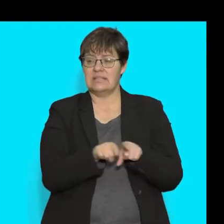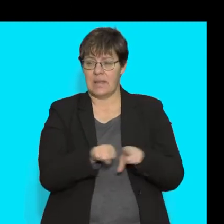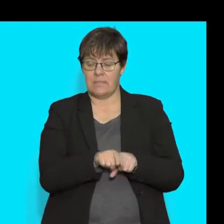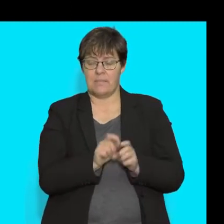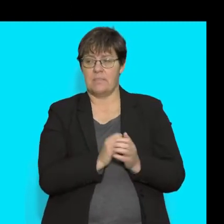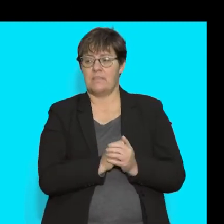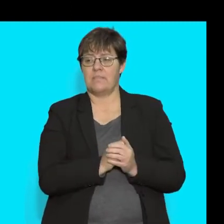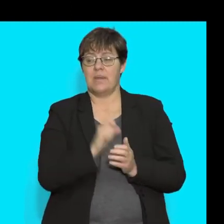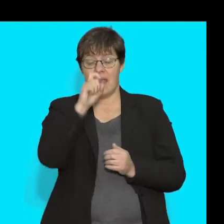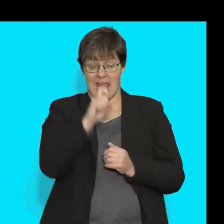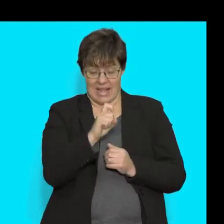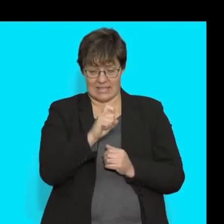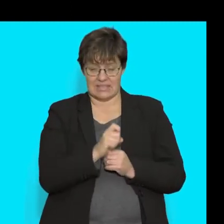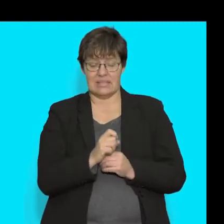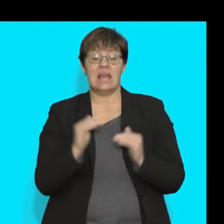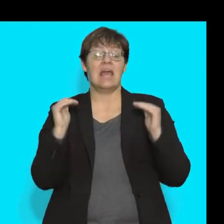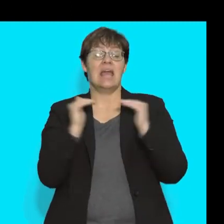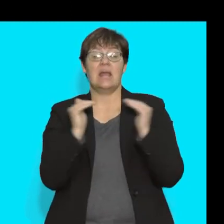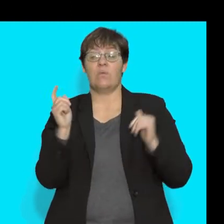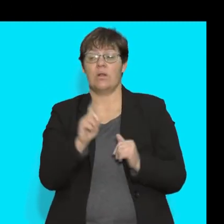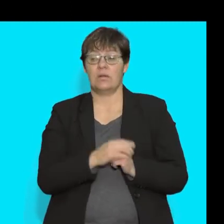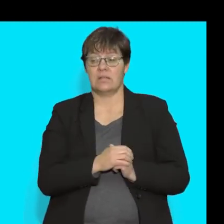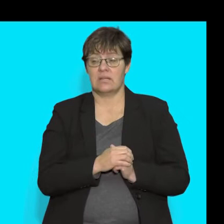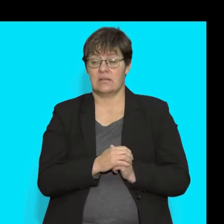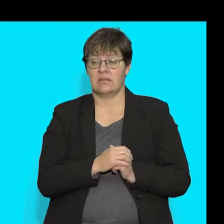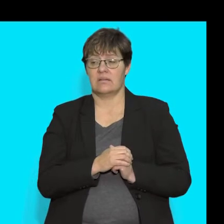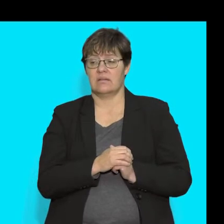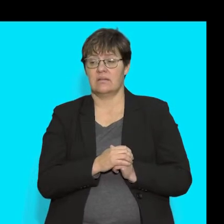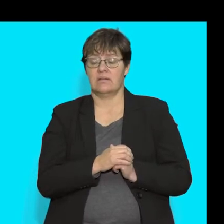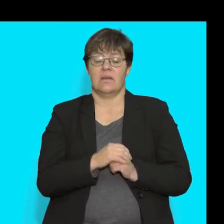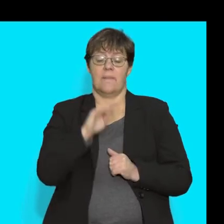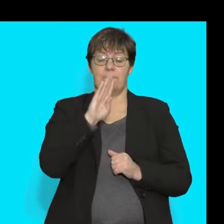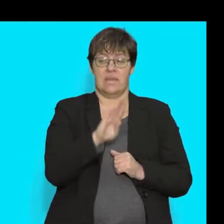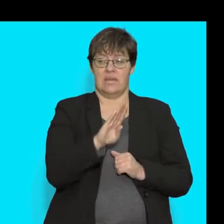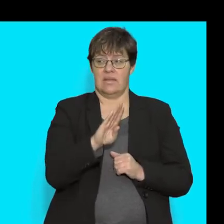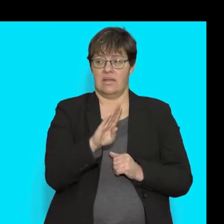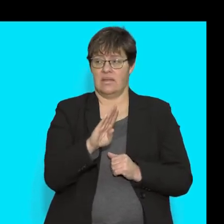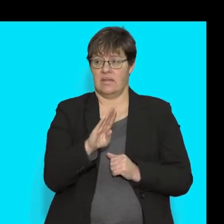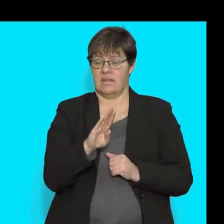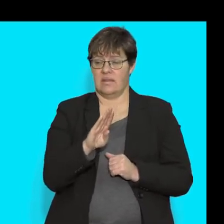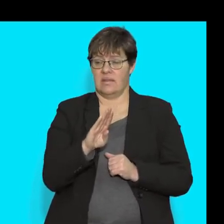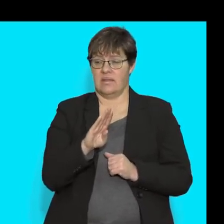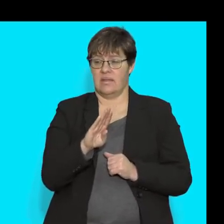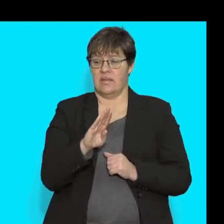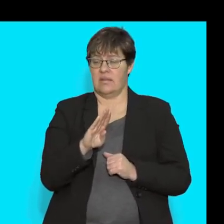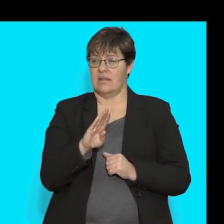DCE, which is the same as X, this will be equals to the angle